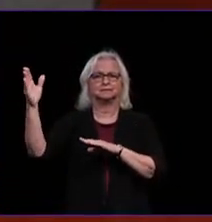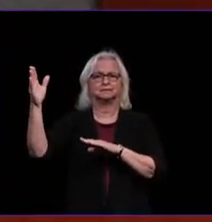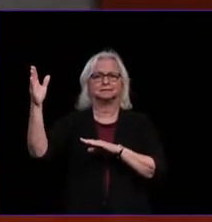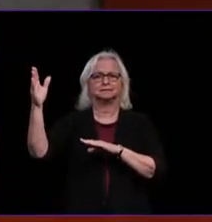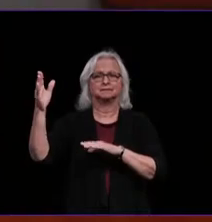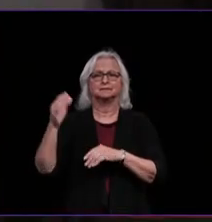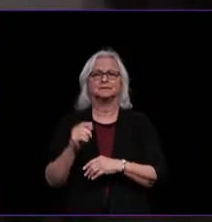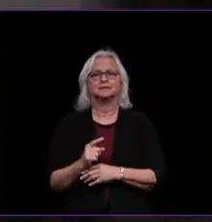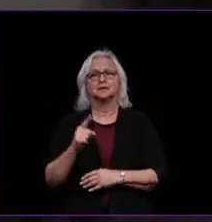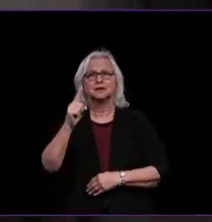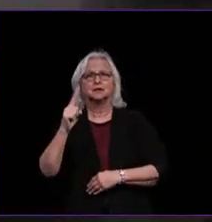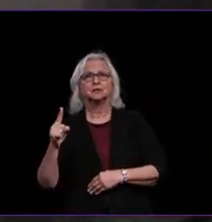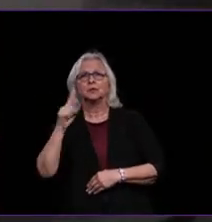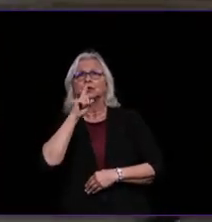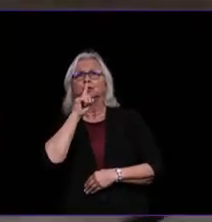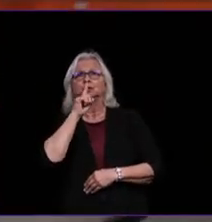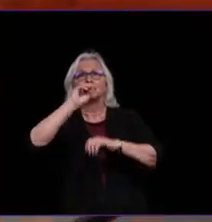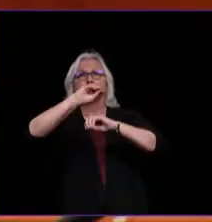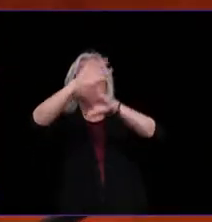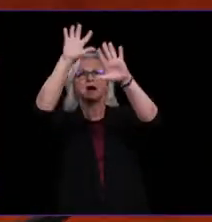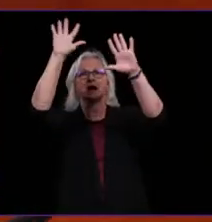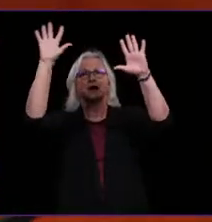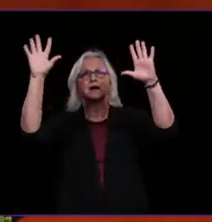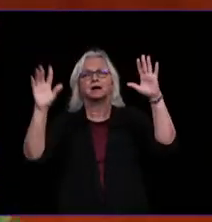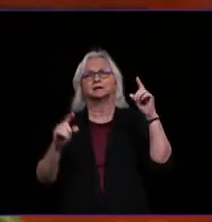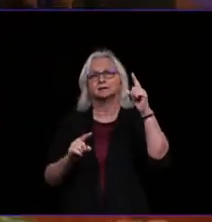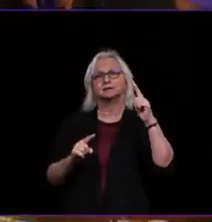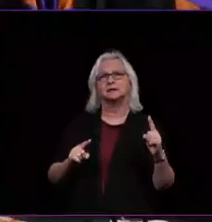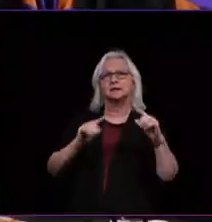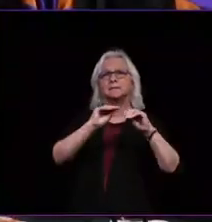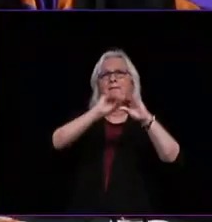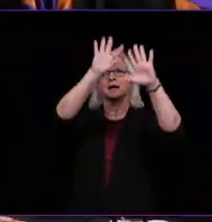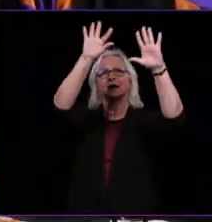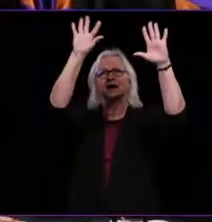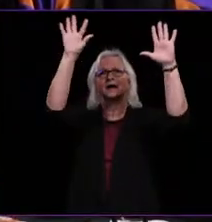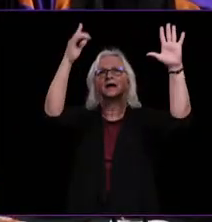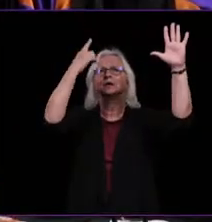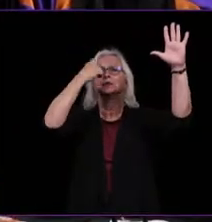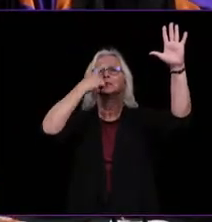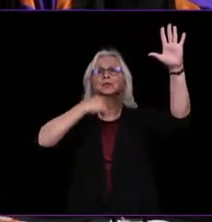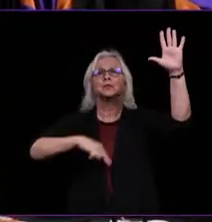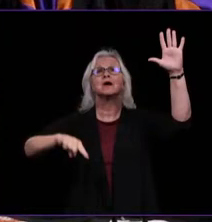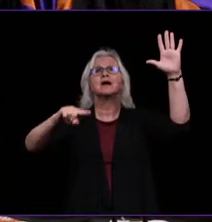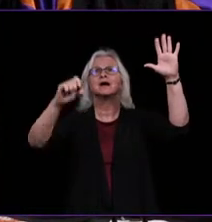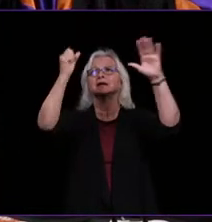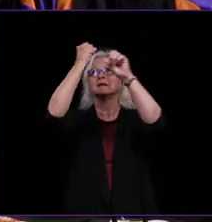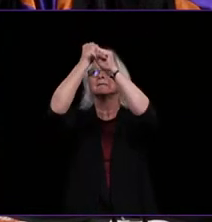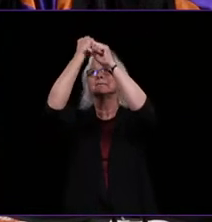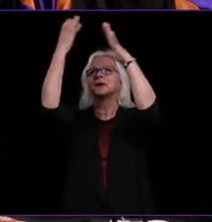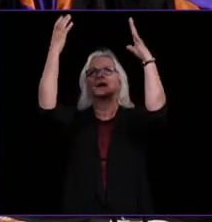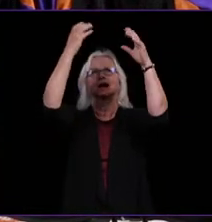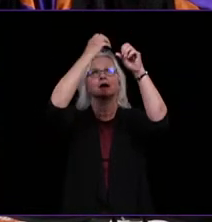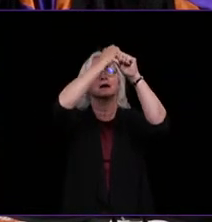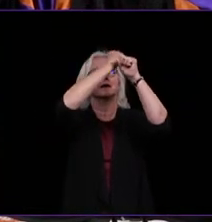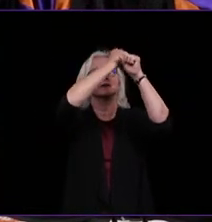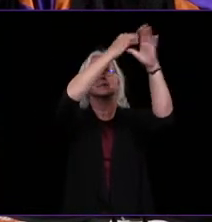streaming, and the rocket's red glare, the